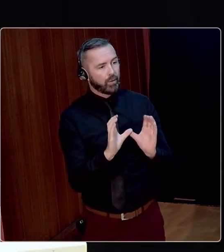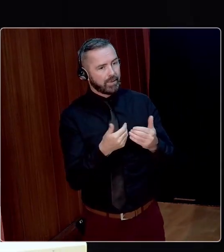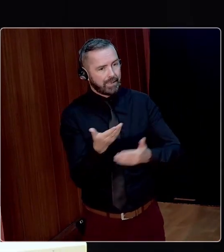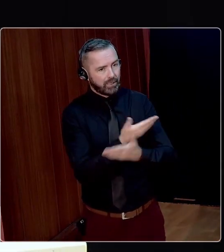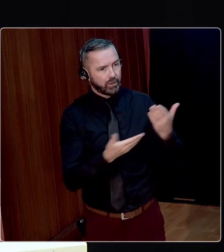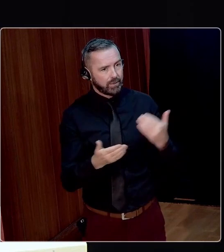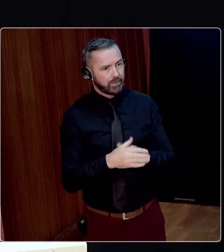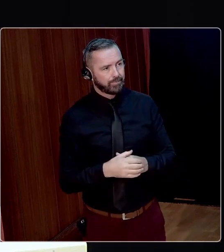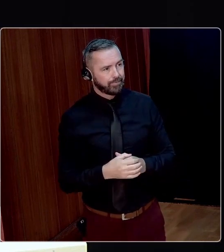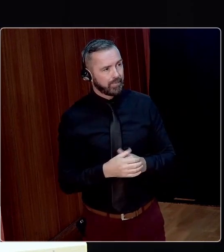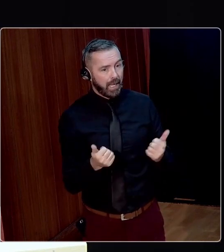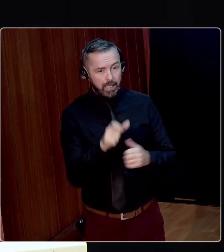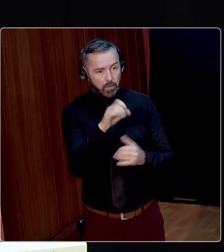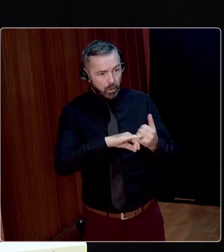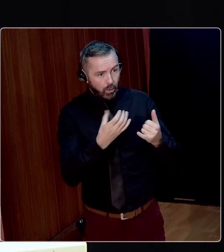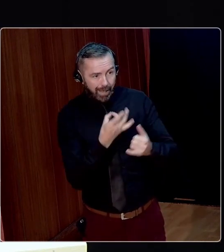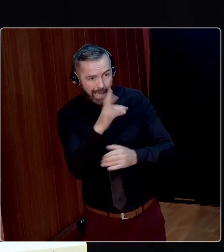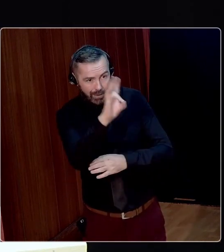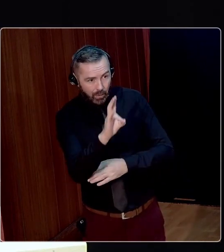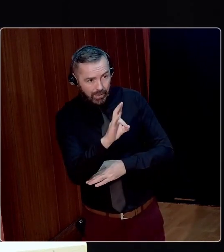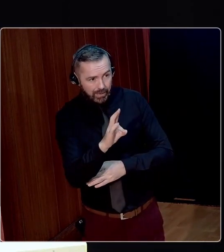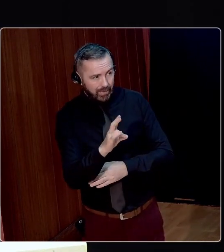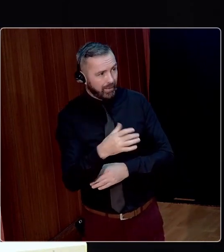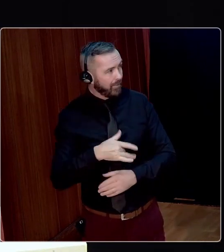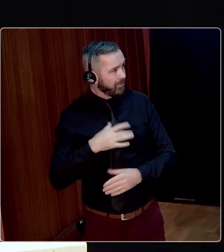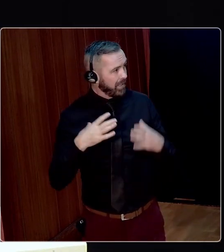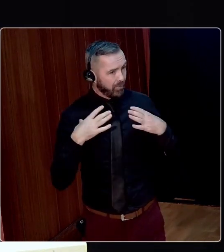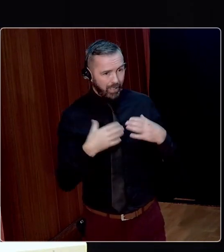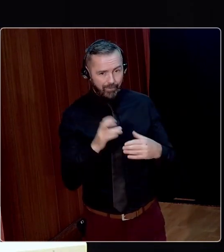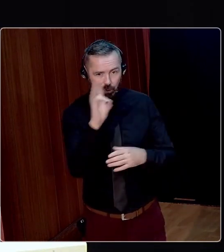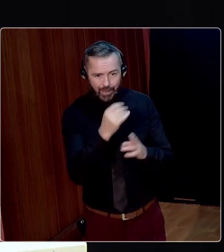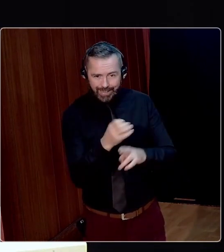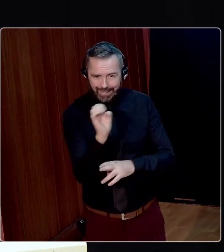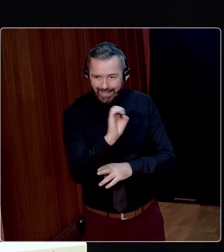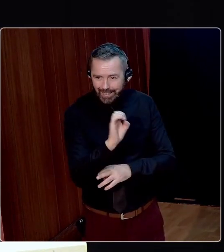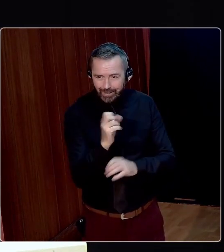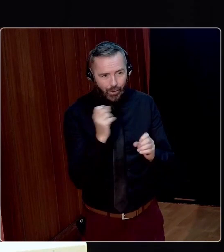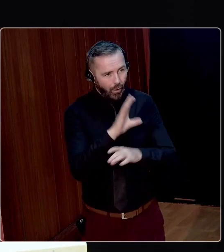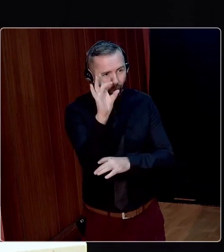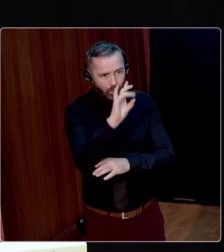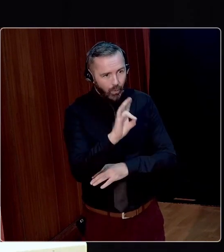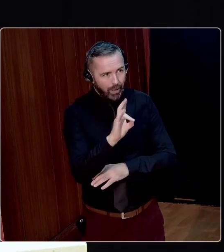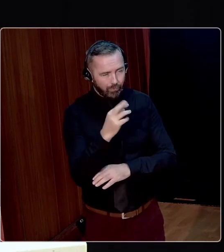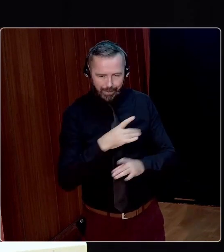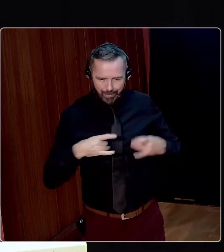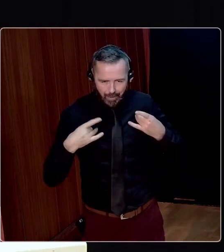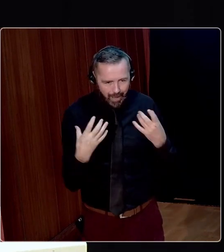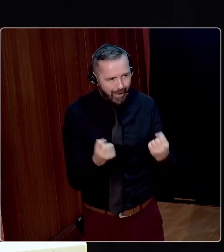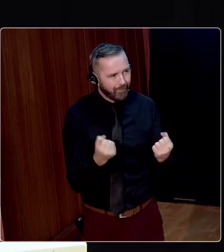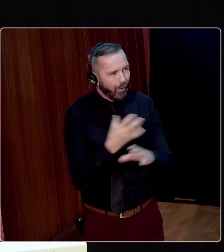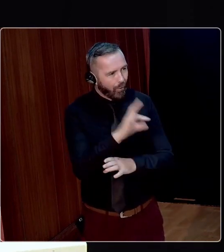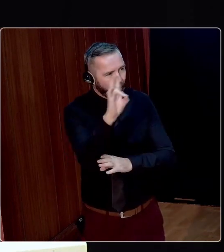get them there. Questioning on Slido, please feel free to put your question in English. We will take all questions and be delighted to have them.